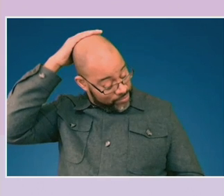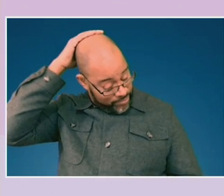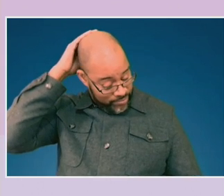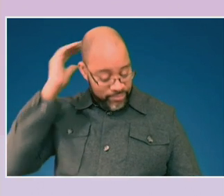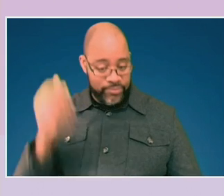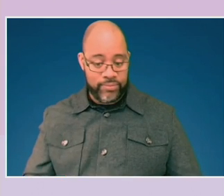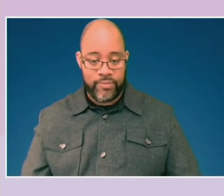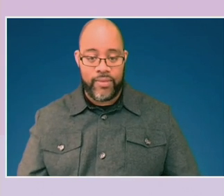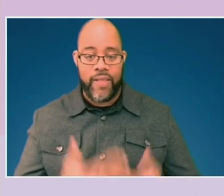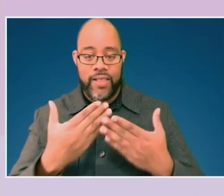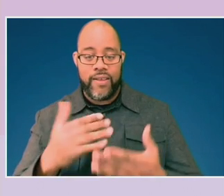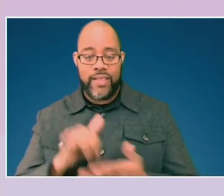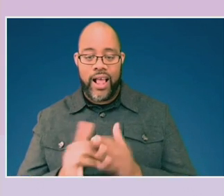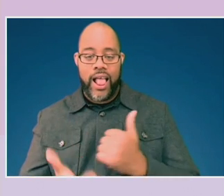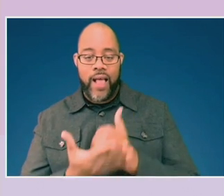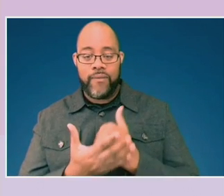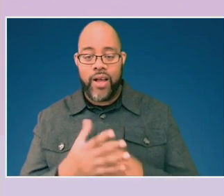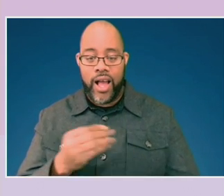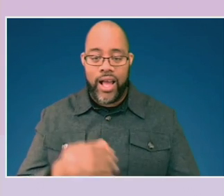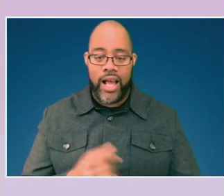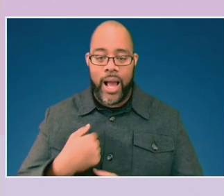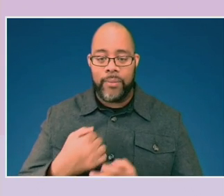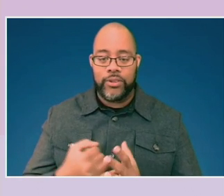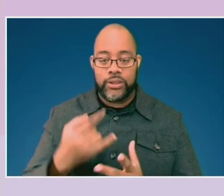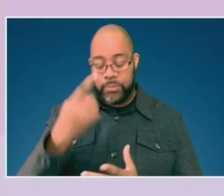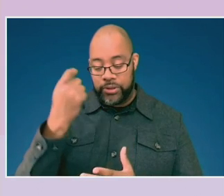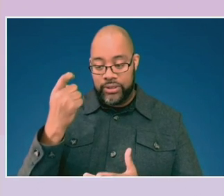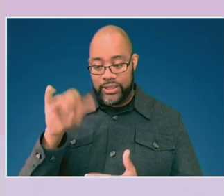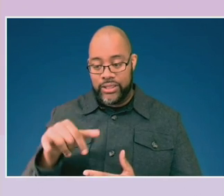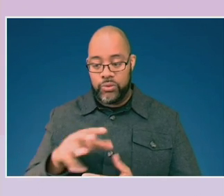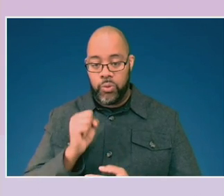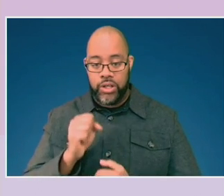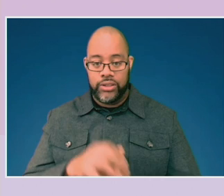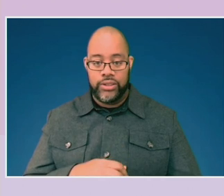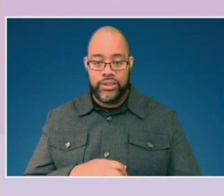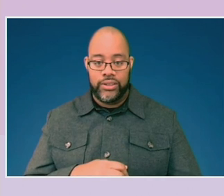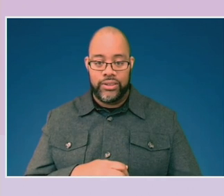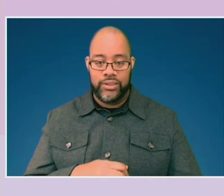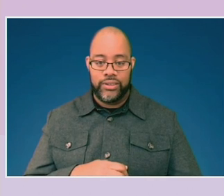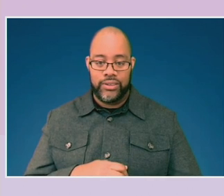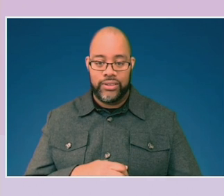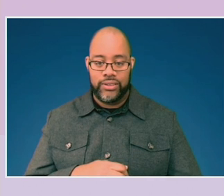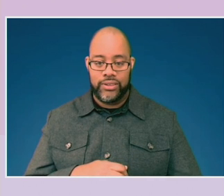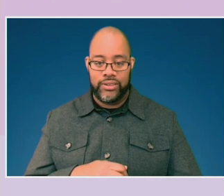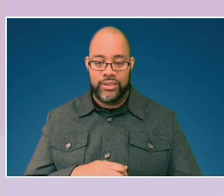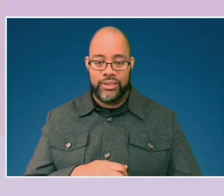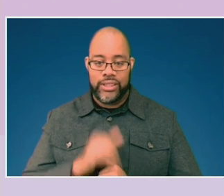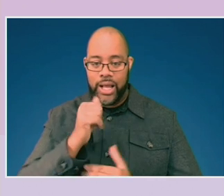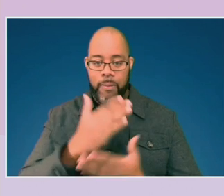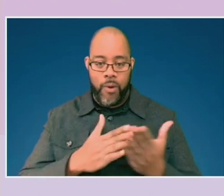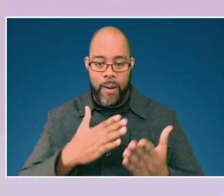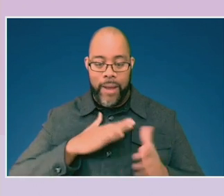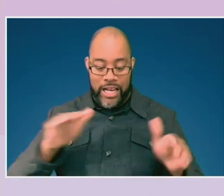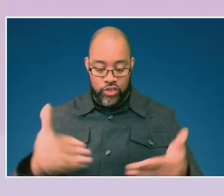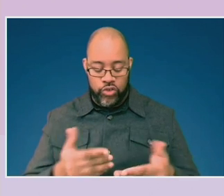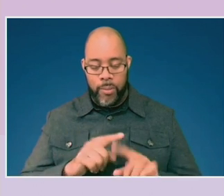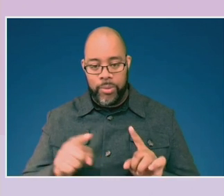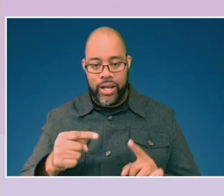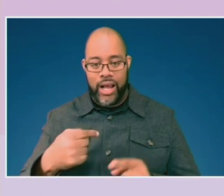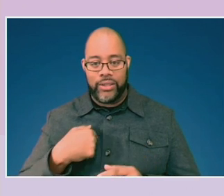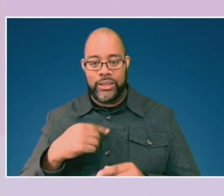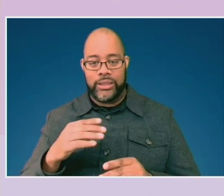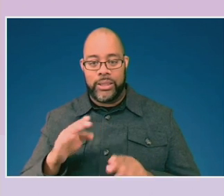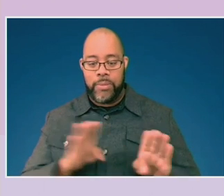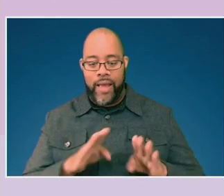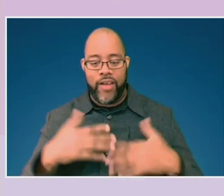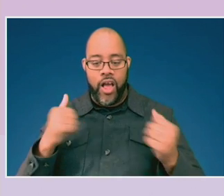Thank you. That's helpful. And I'm just, because this was was not part of my intro, but I was a behavioral health clinician for